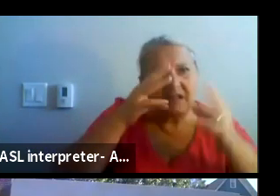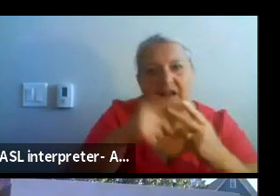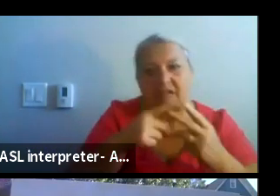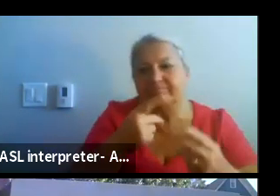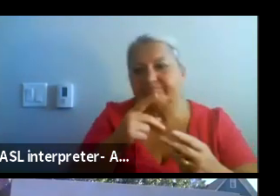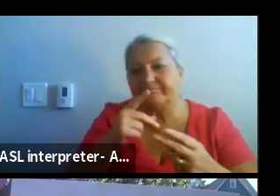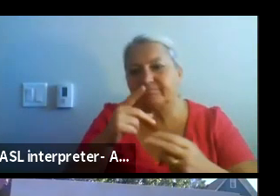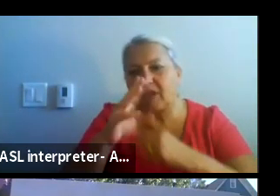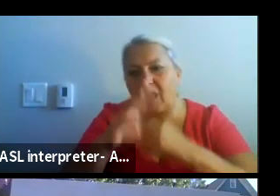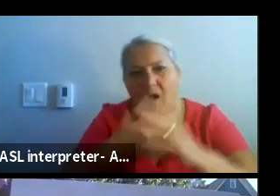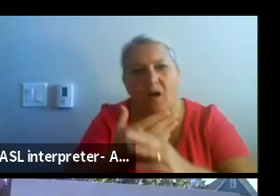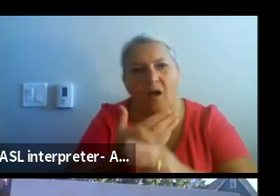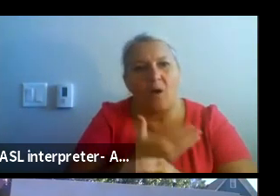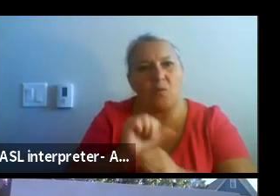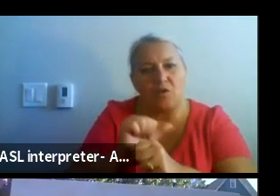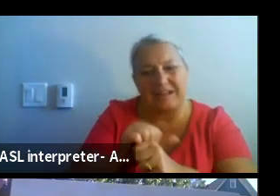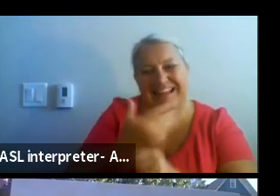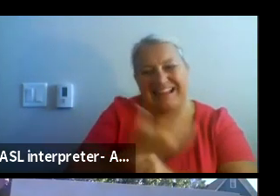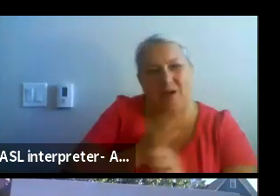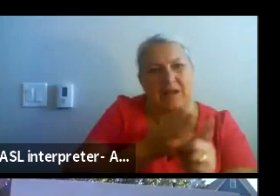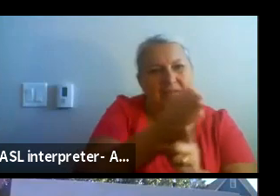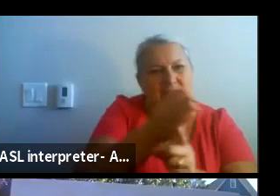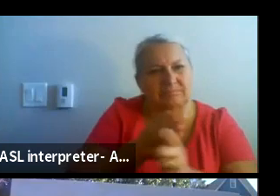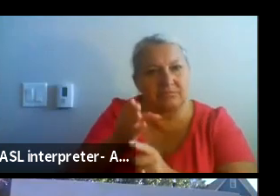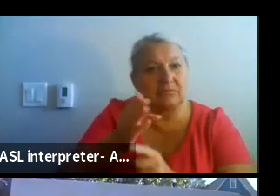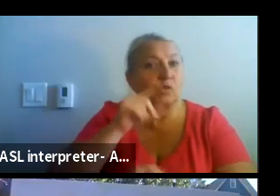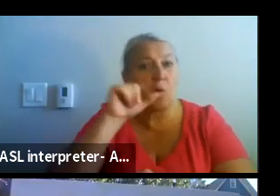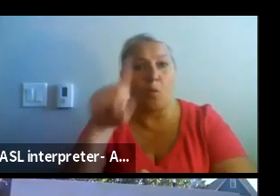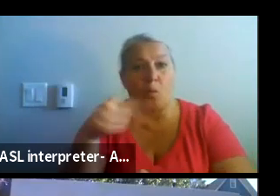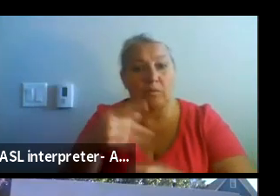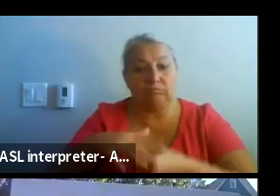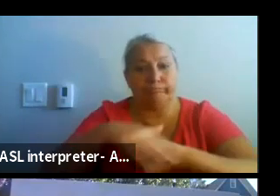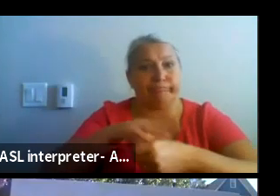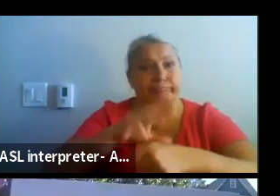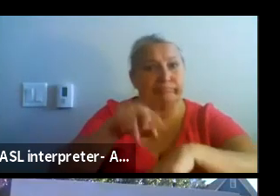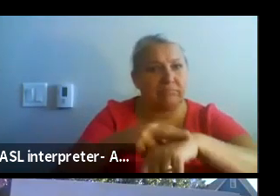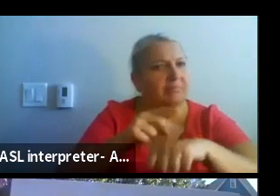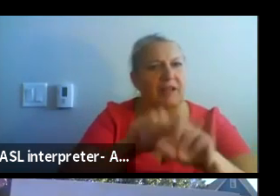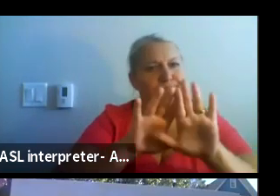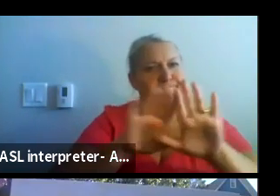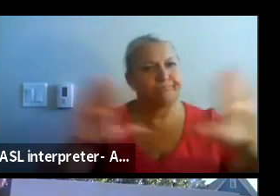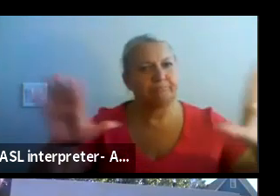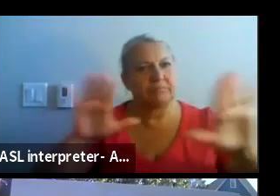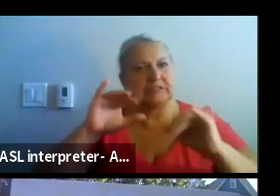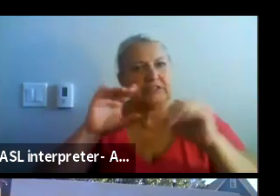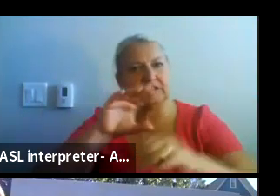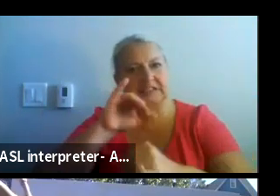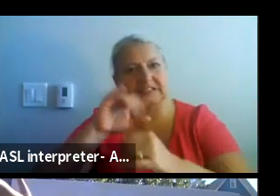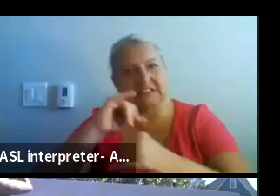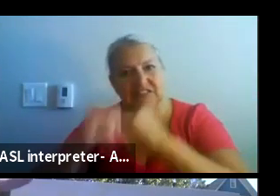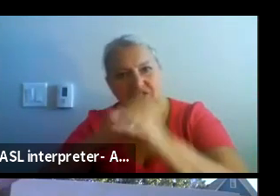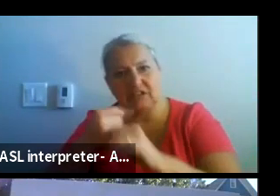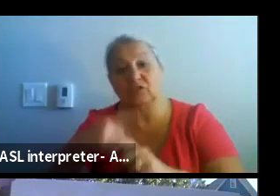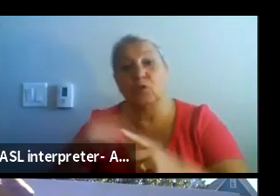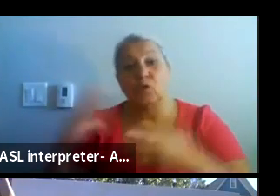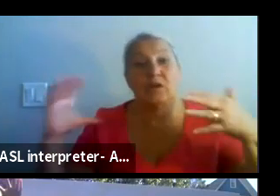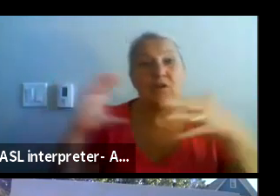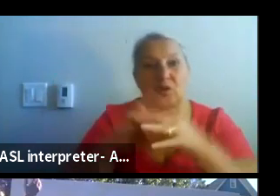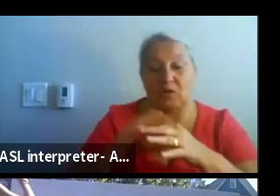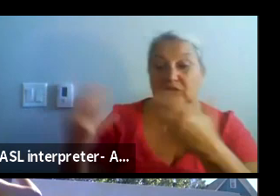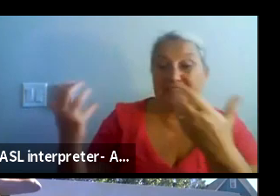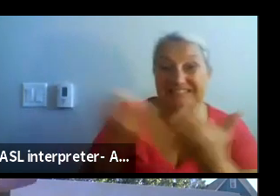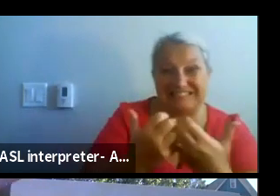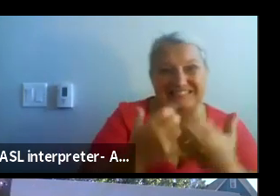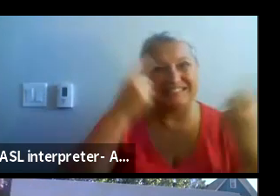and international performance ecologies, to push the conversations from inclusion to centering, from reconciliation to unsettling